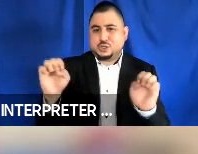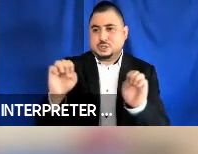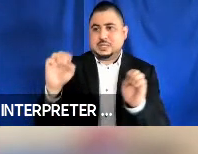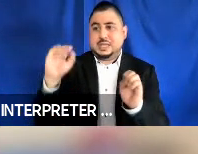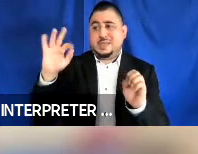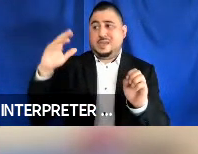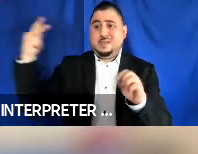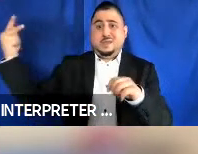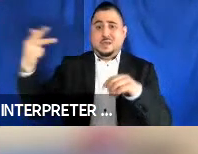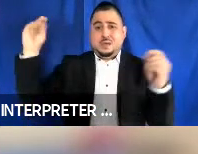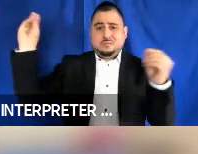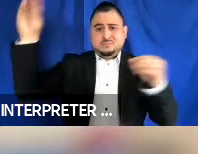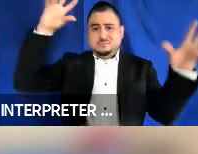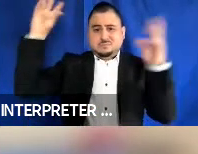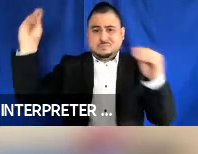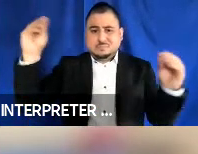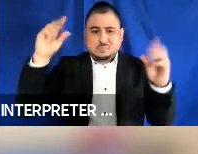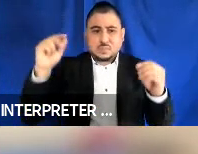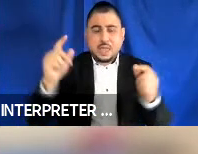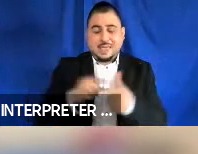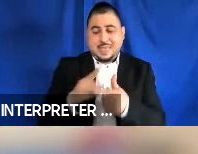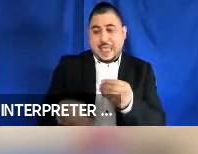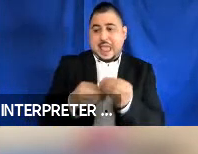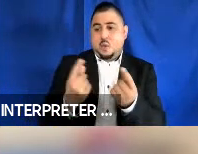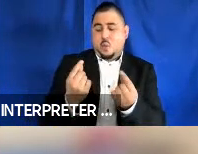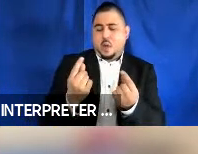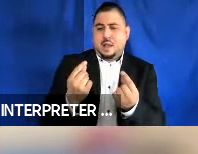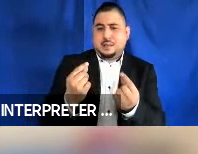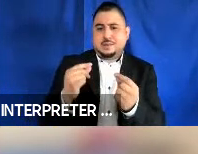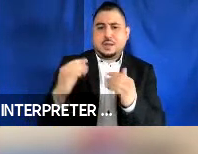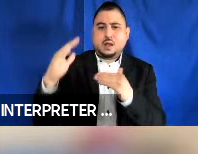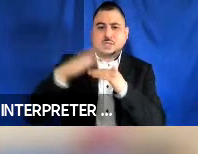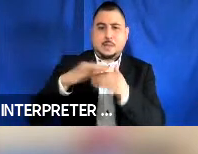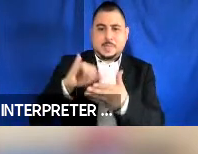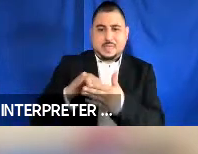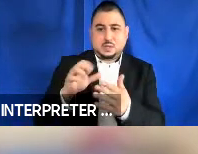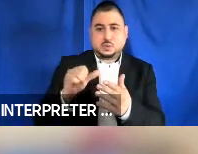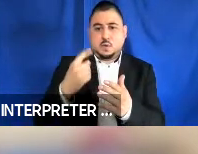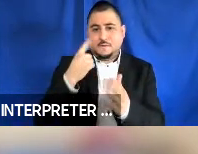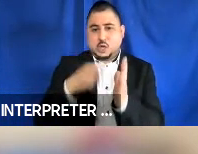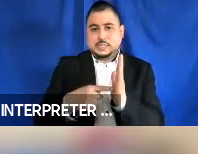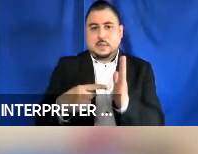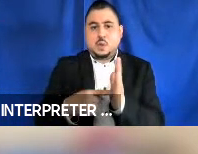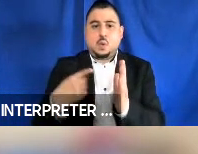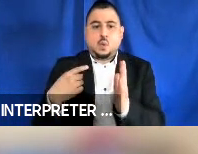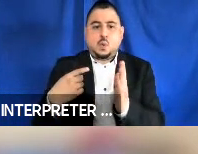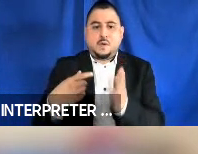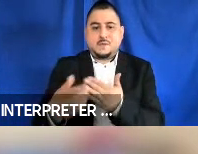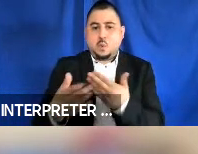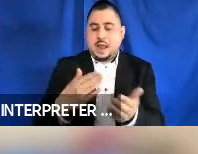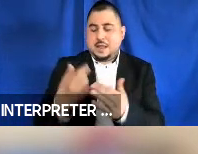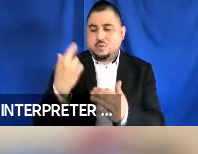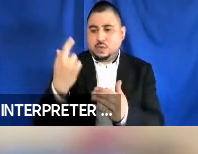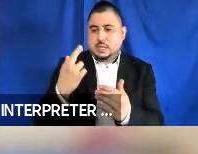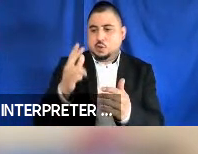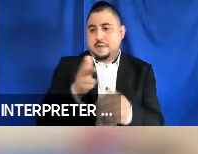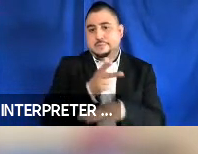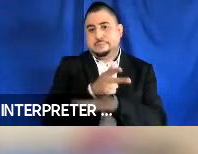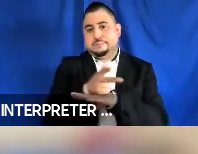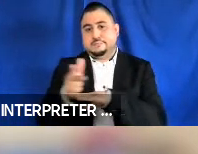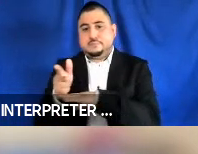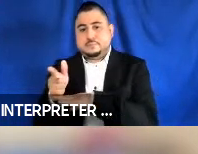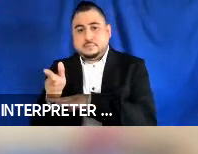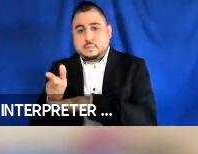vehicle? And I'm going to add something on top of that. And so let's say, for whatever reason, you have to pull over to the side of